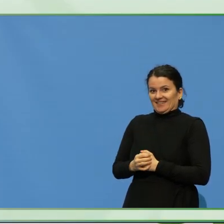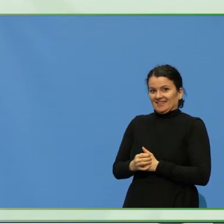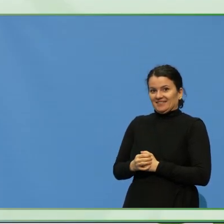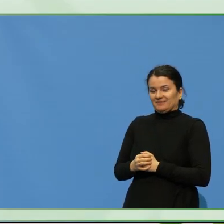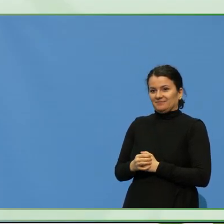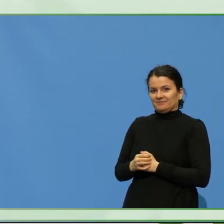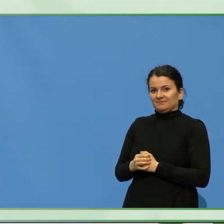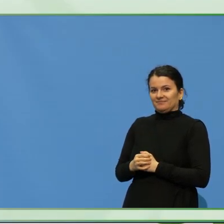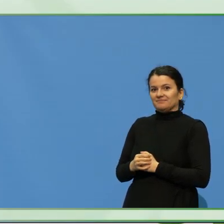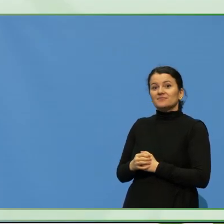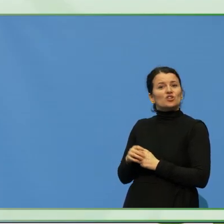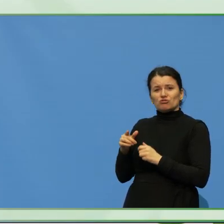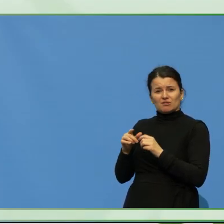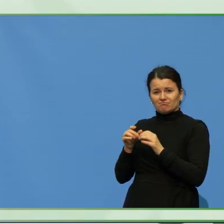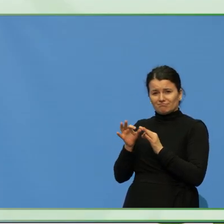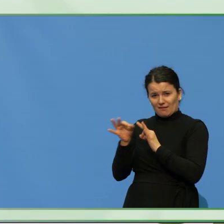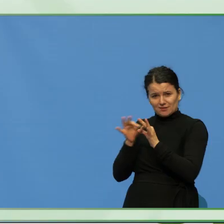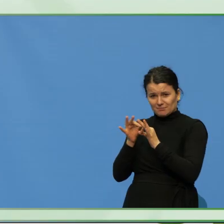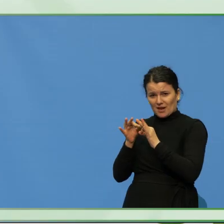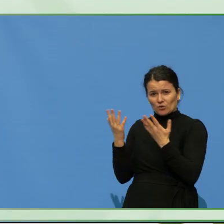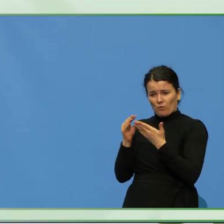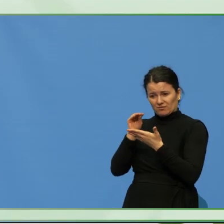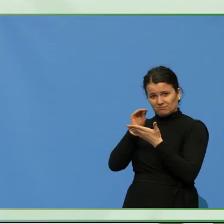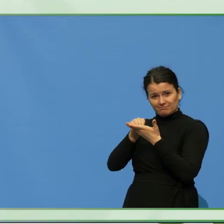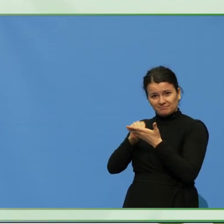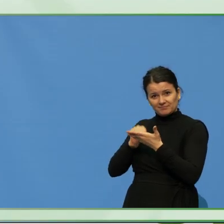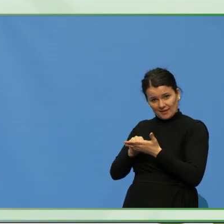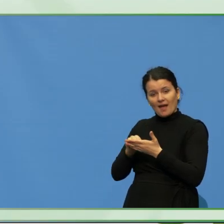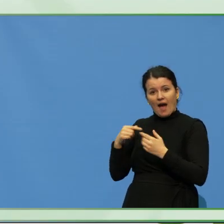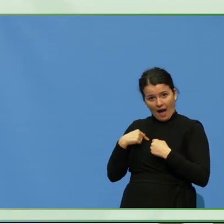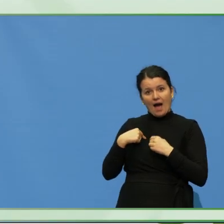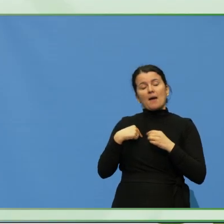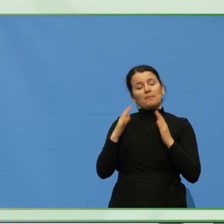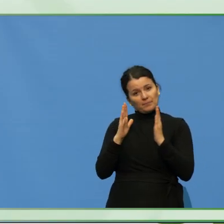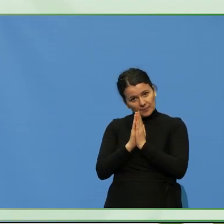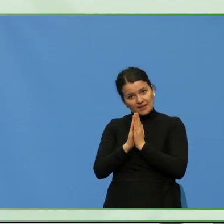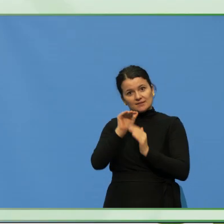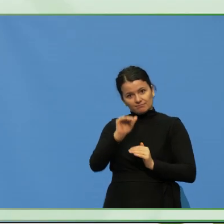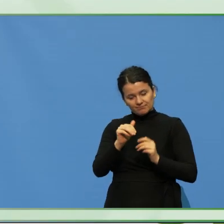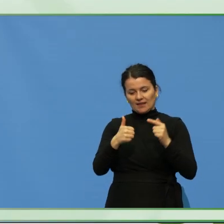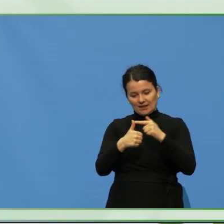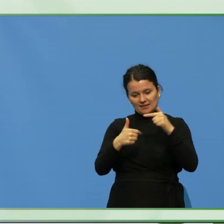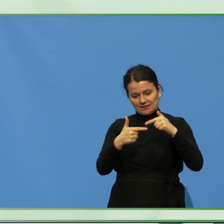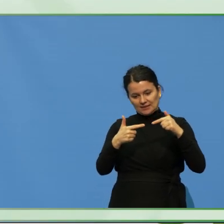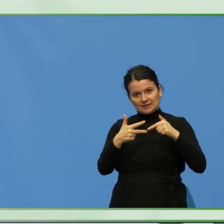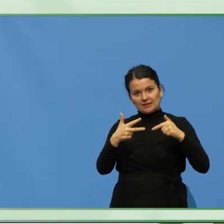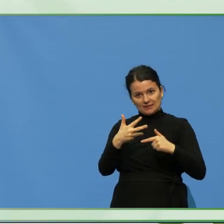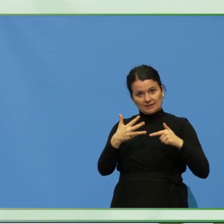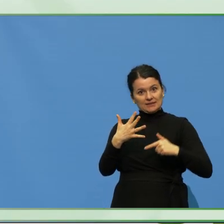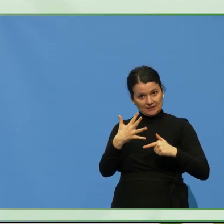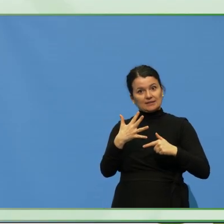gave me the prompt, which is the important thing. I want to be able to understand what that prompt was.